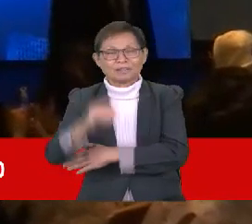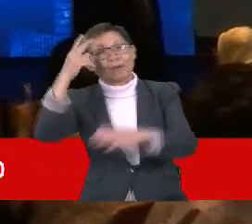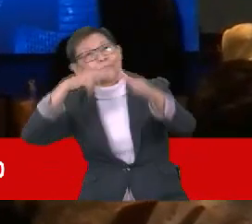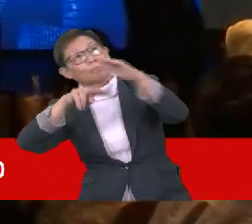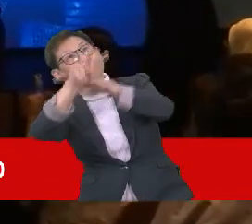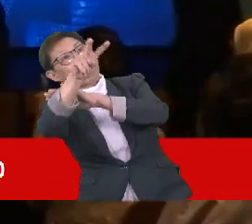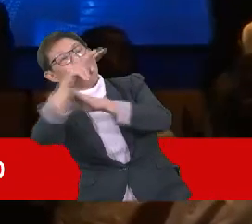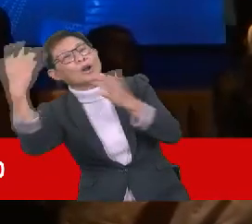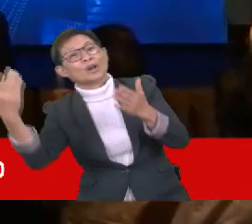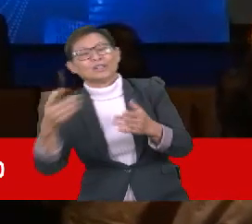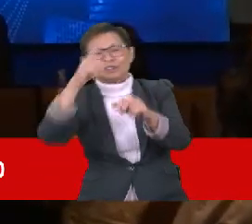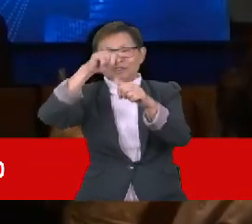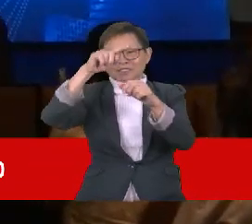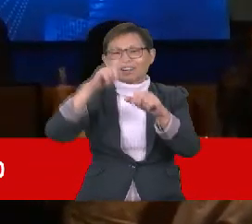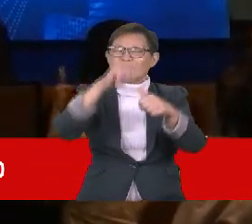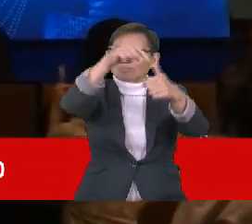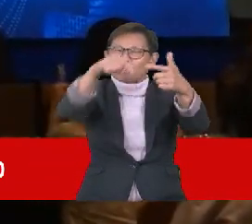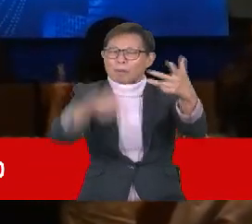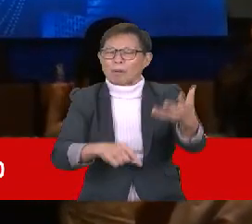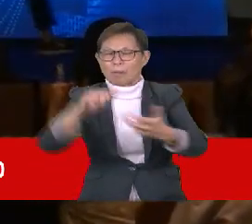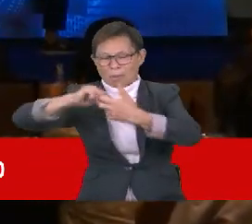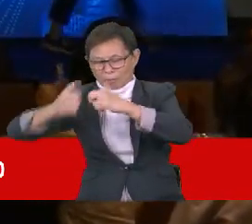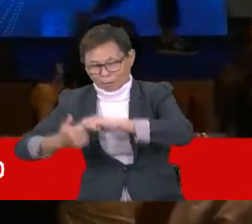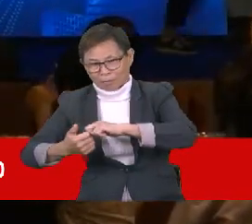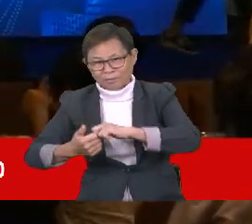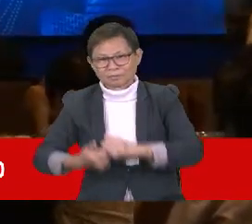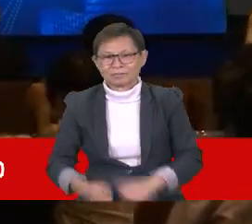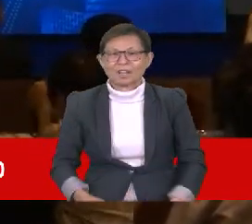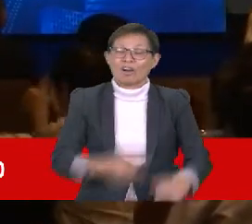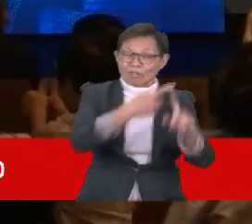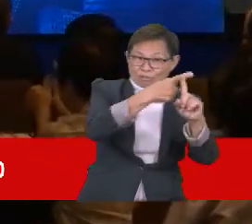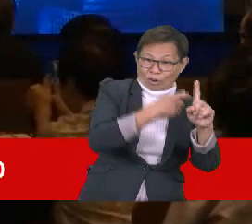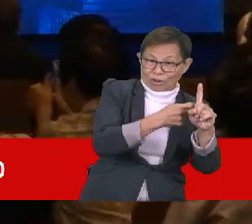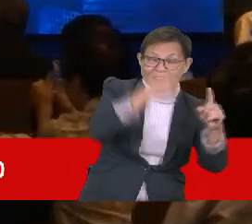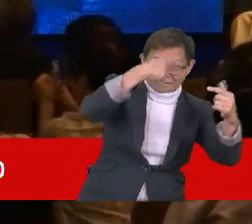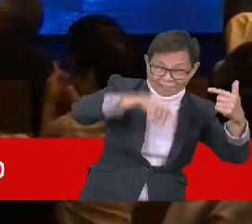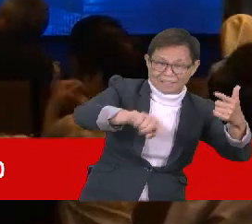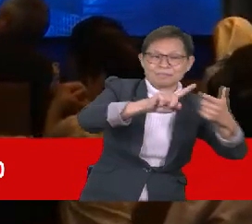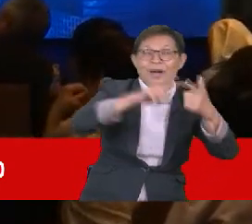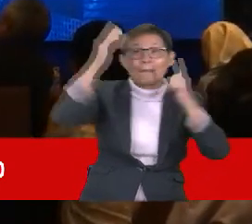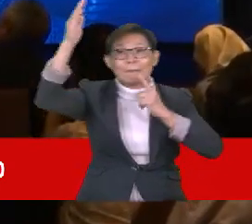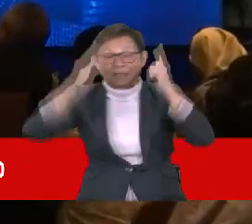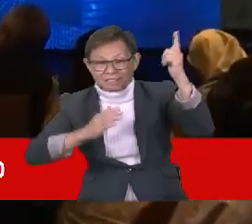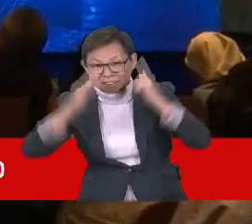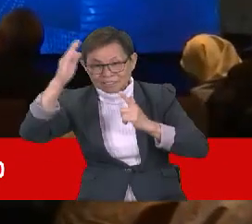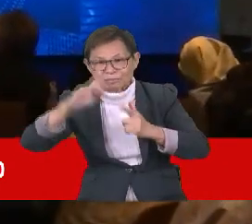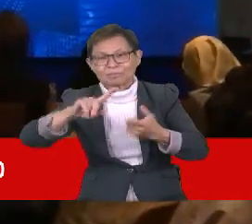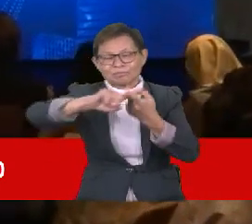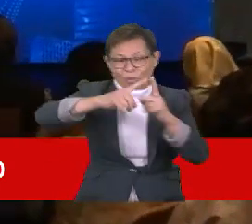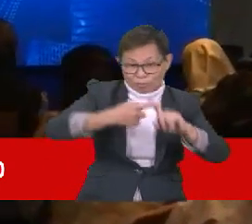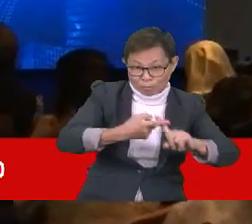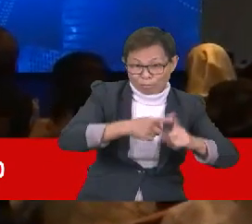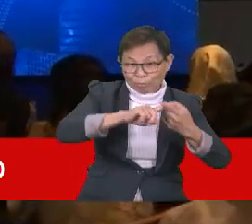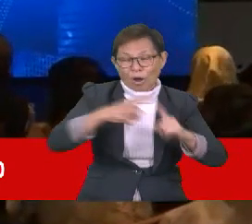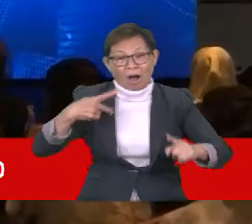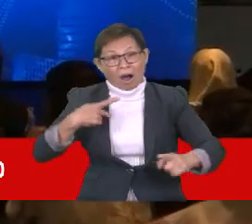perspective on numerous issues, ranging from Thai Malaysia relationship, how